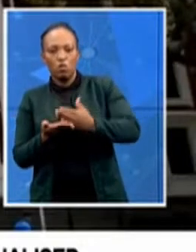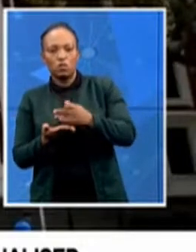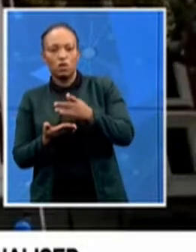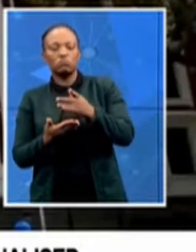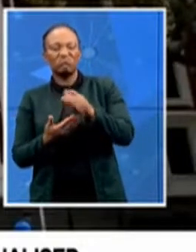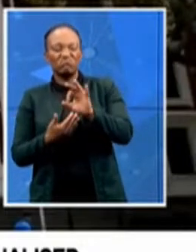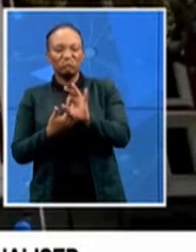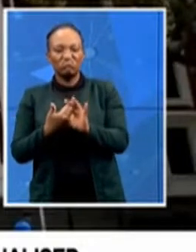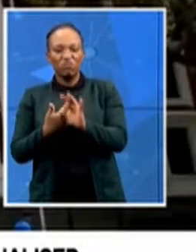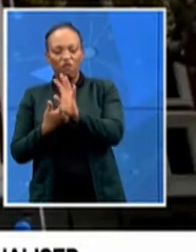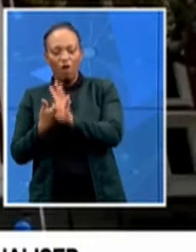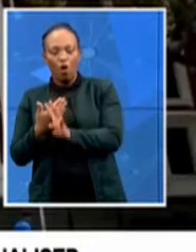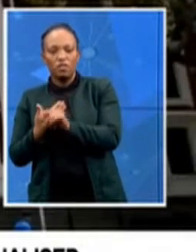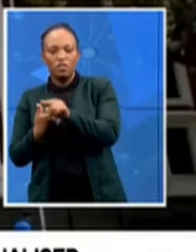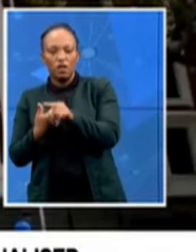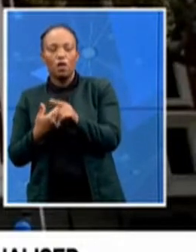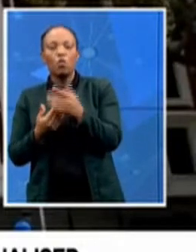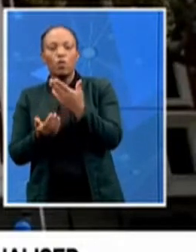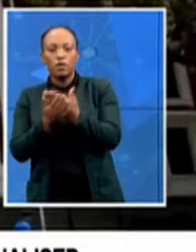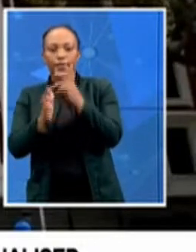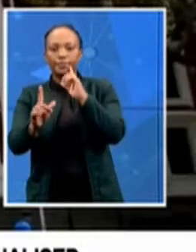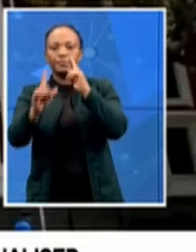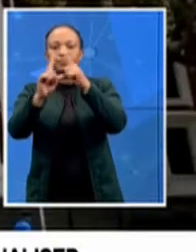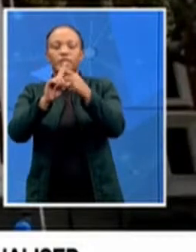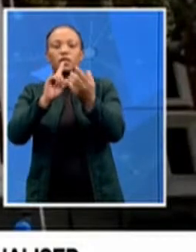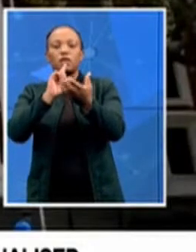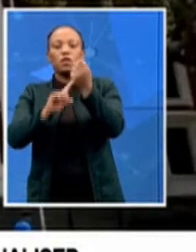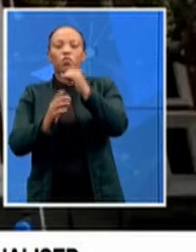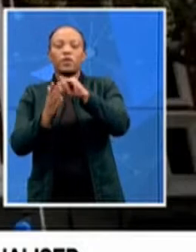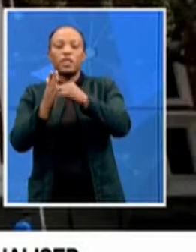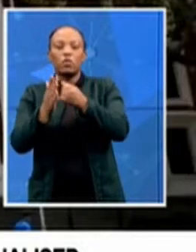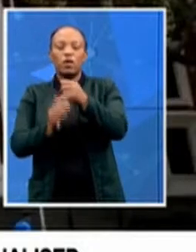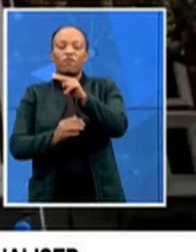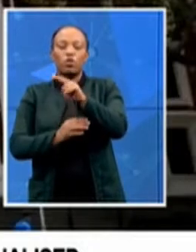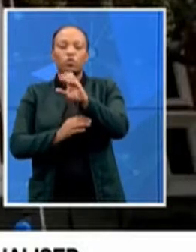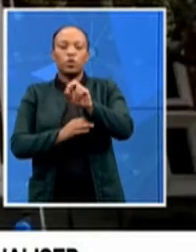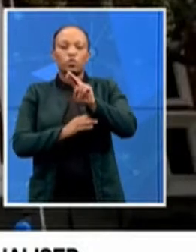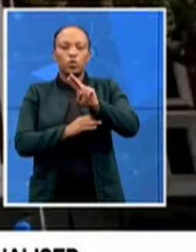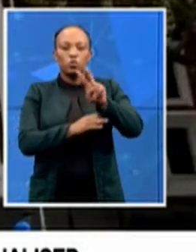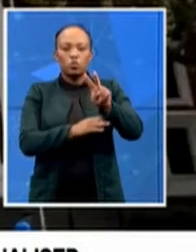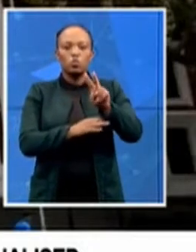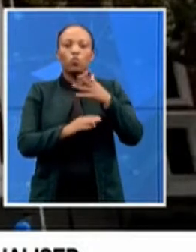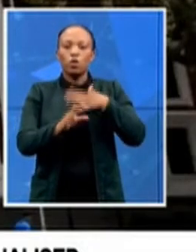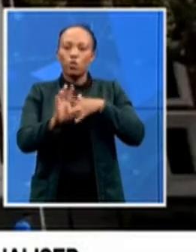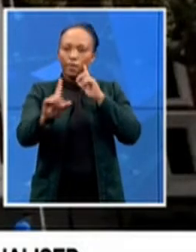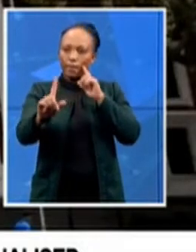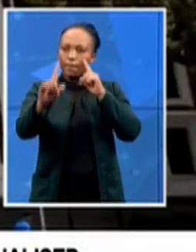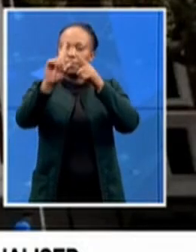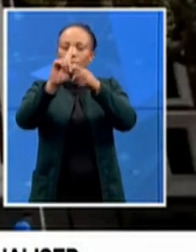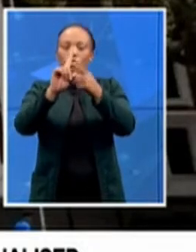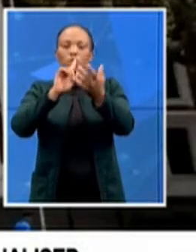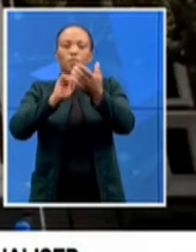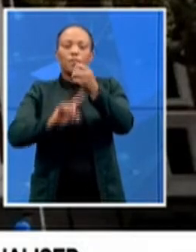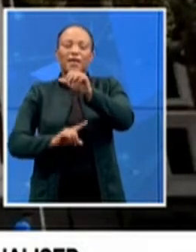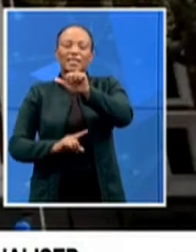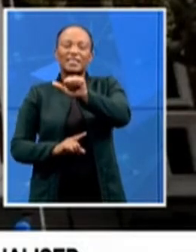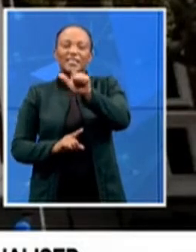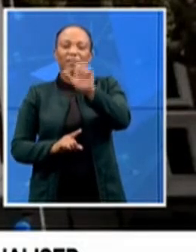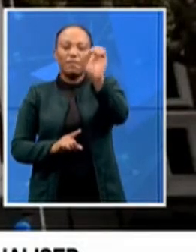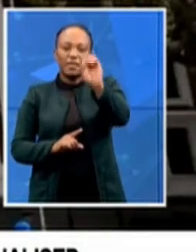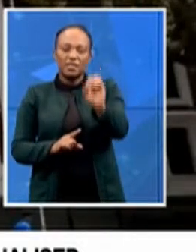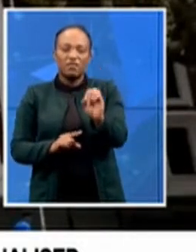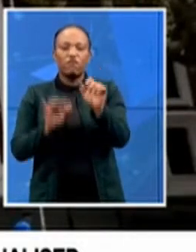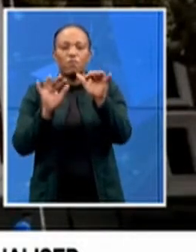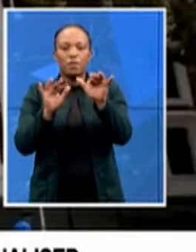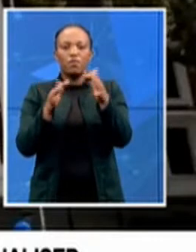of January 2022 to have reached the 67% of the population. I also just want to